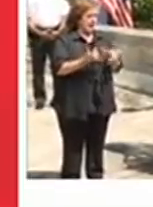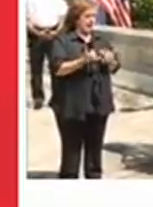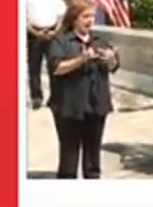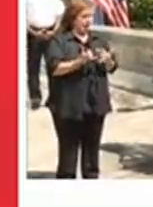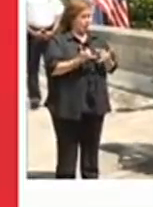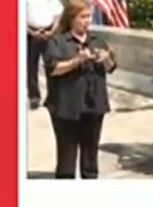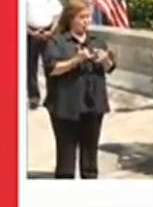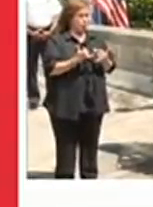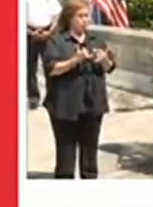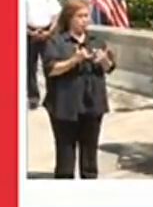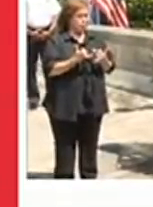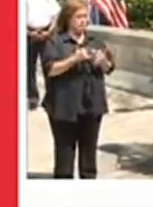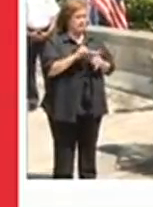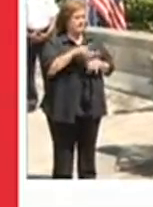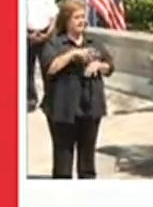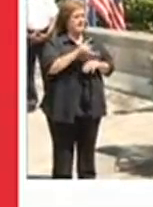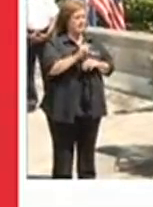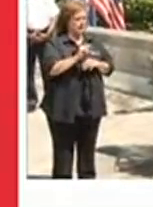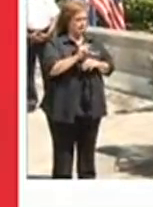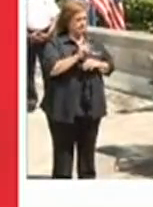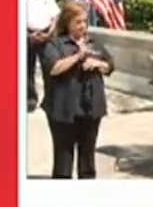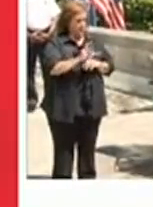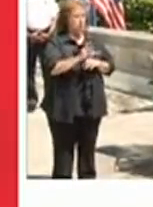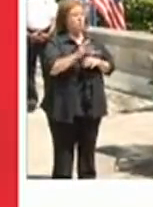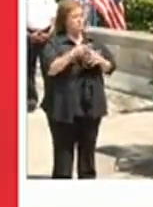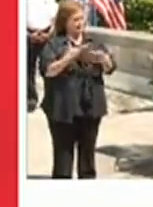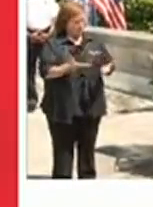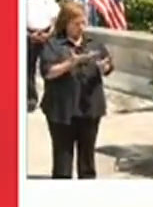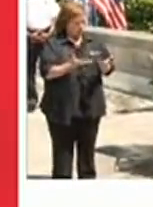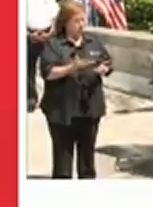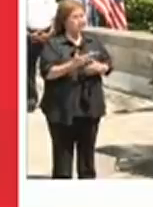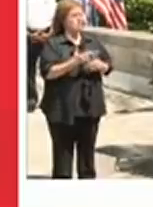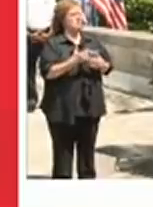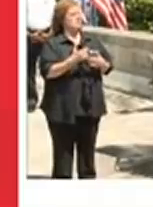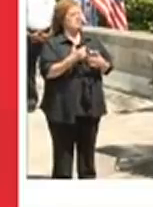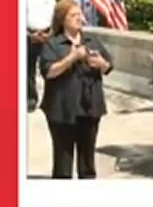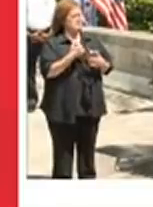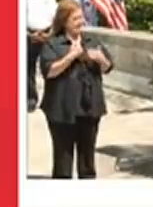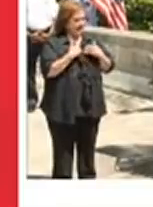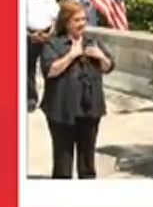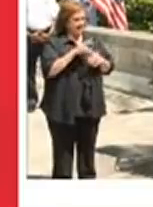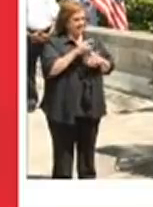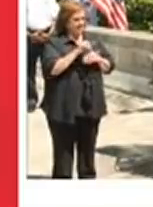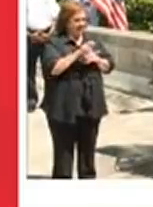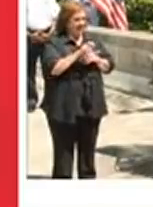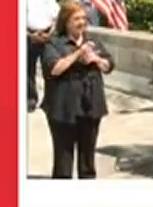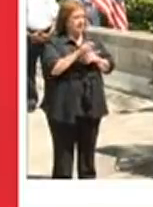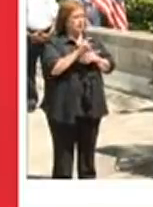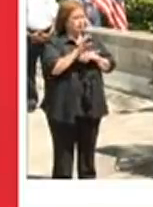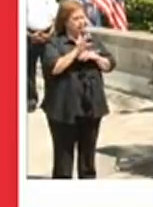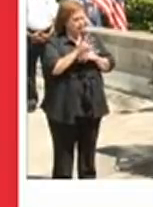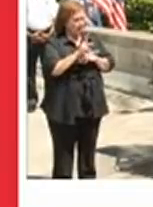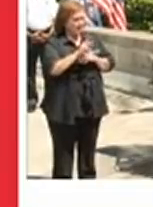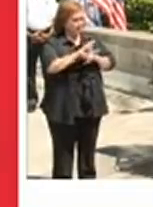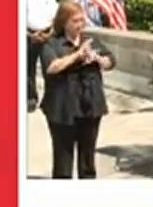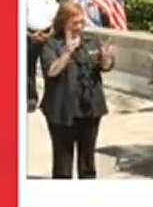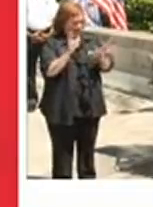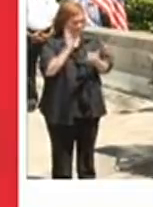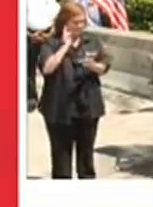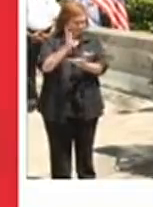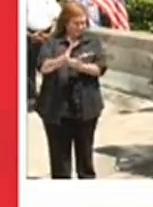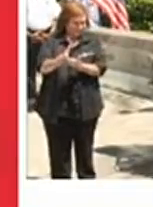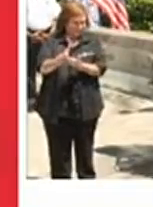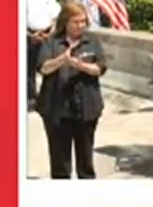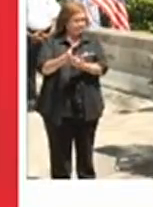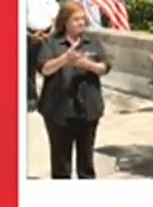have all, DPW crews on standby. We have five vac trucks fueled and ready to deploy. They are out there. You will see them.